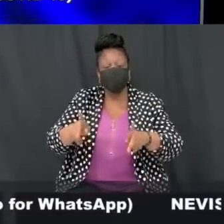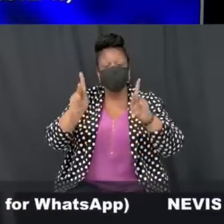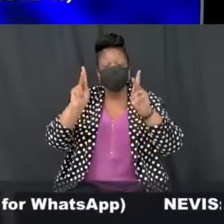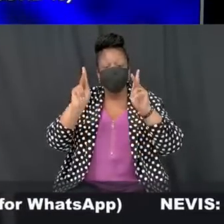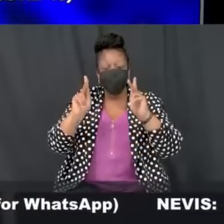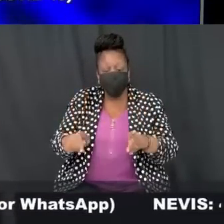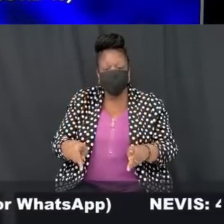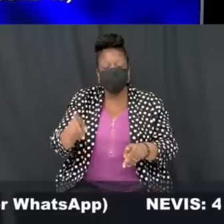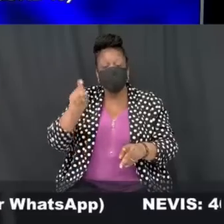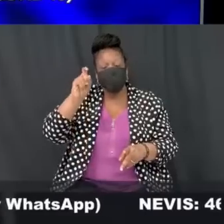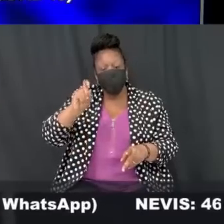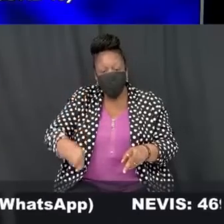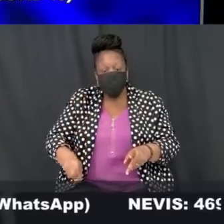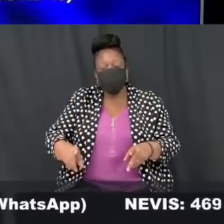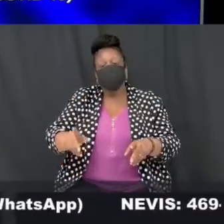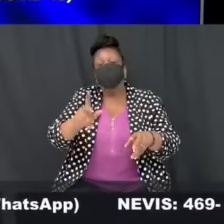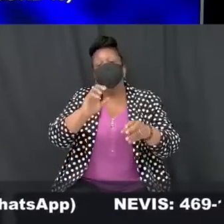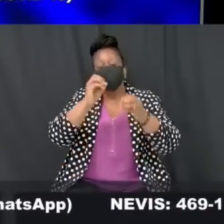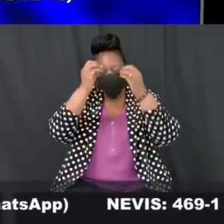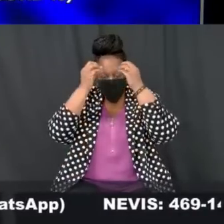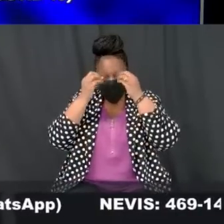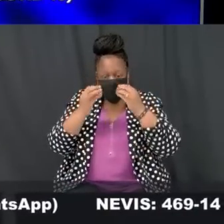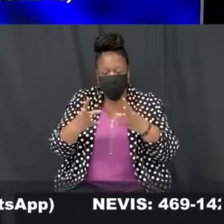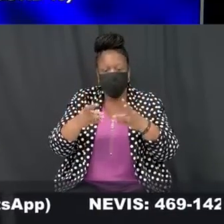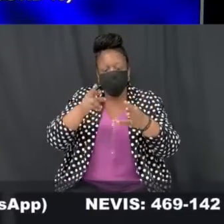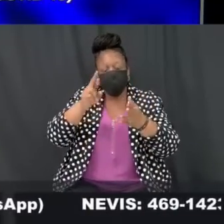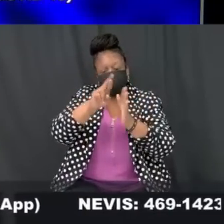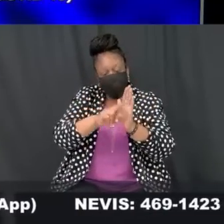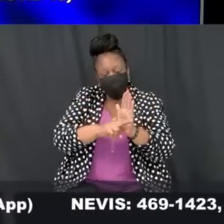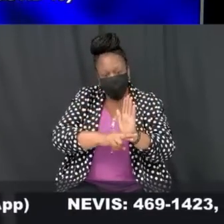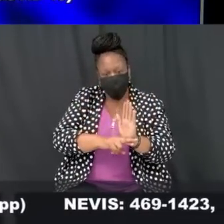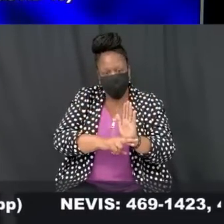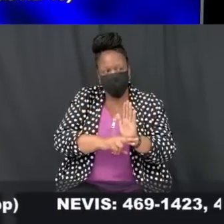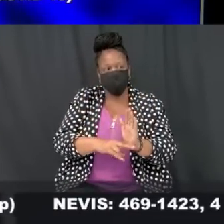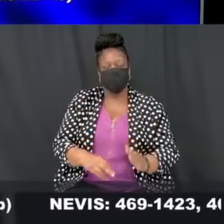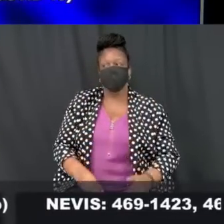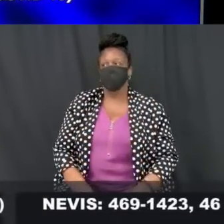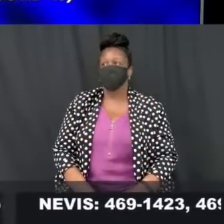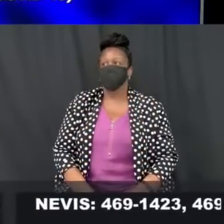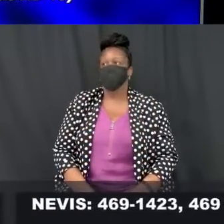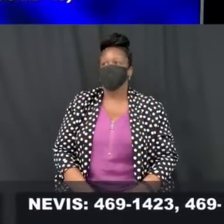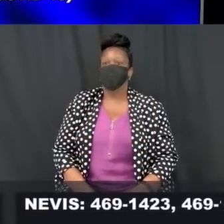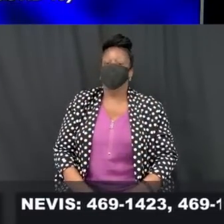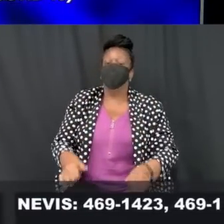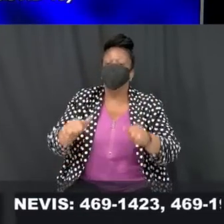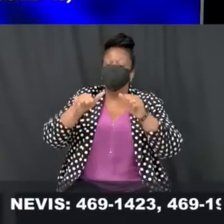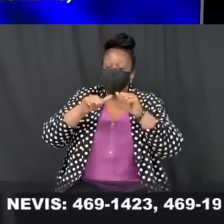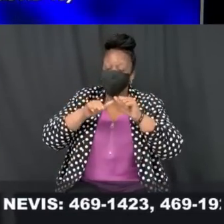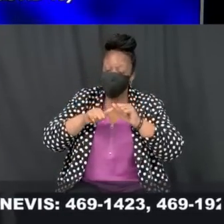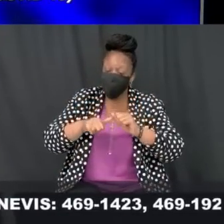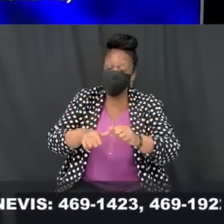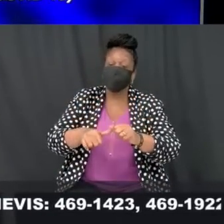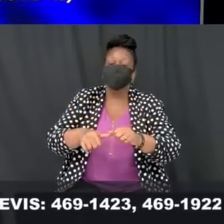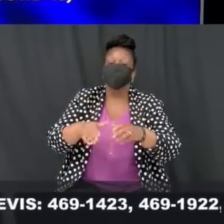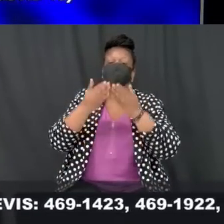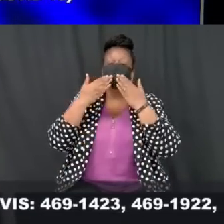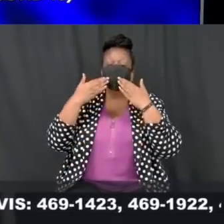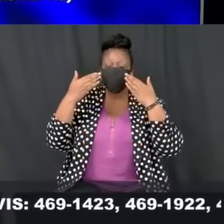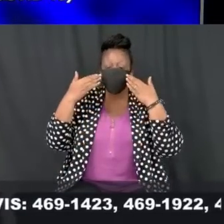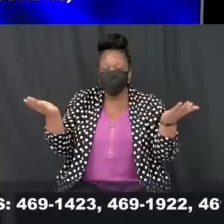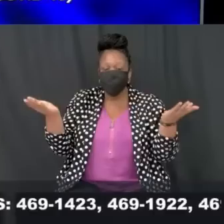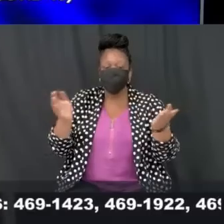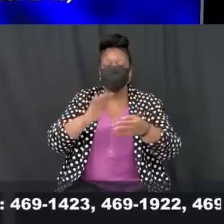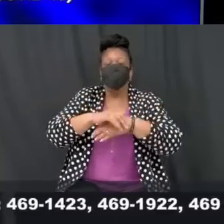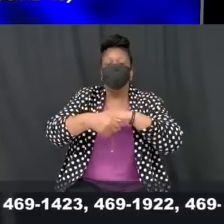that we have, and the practice of the recommended non-pharmaceutical measures, such as wearing your mask, washing